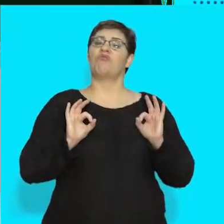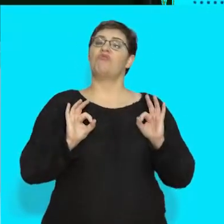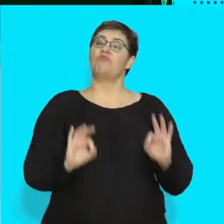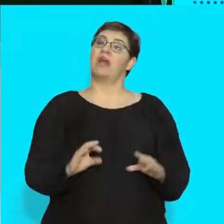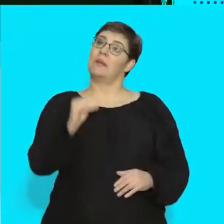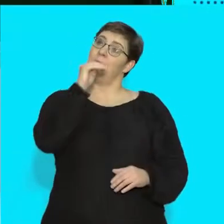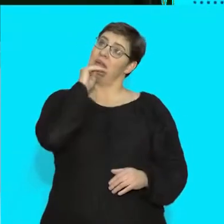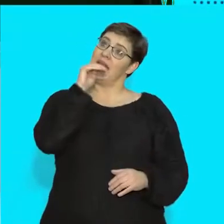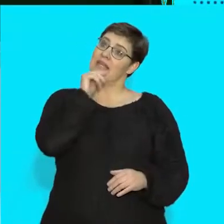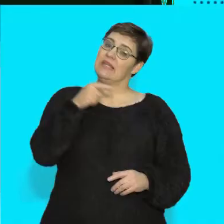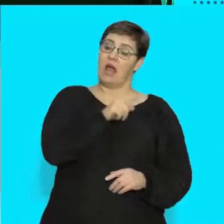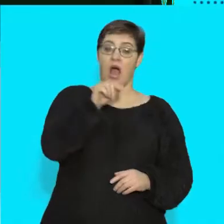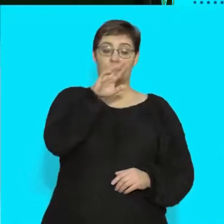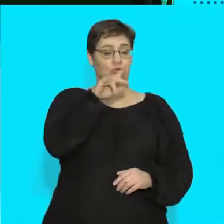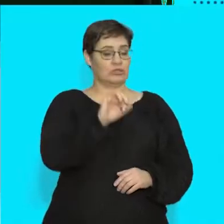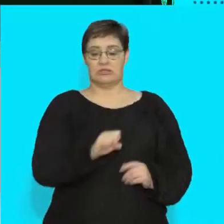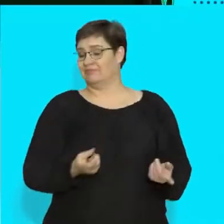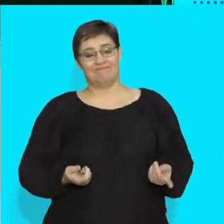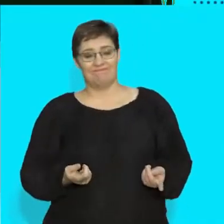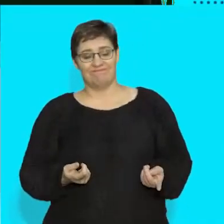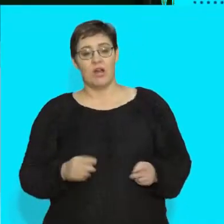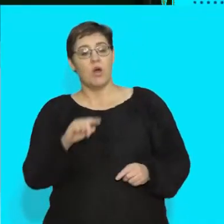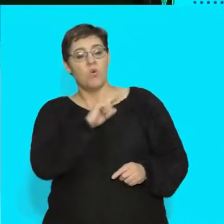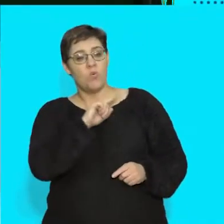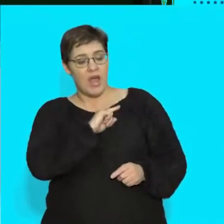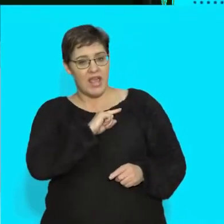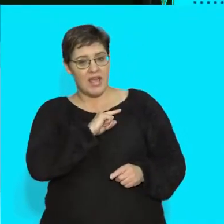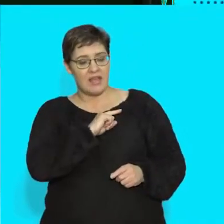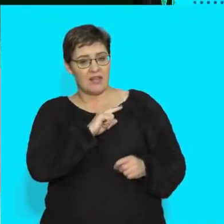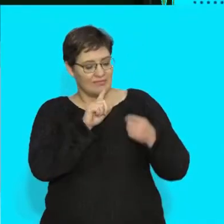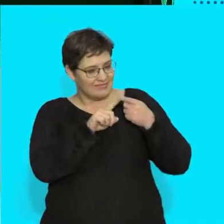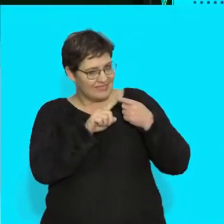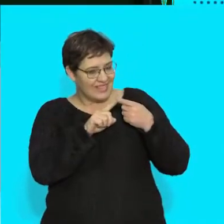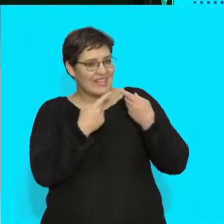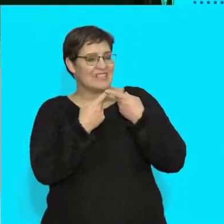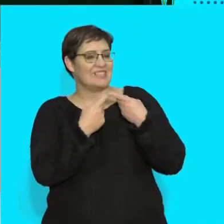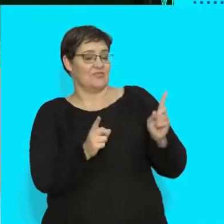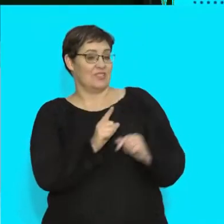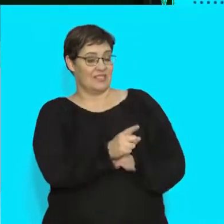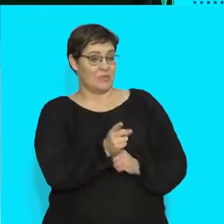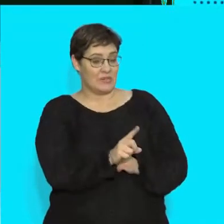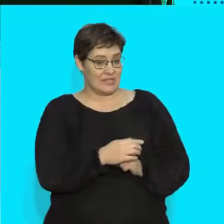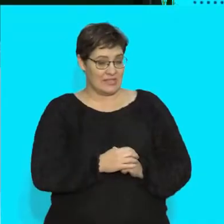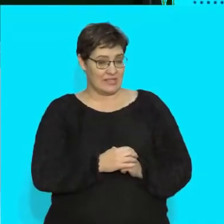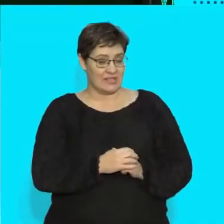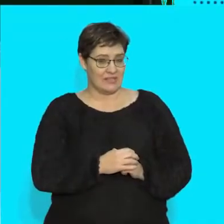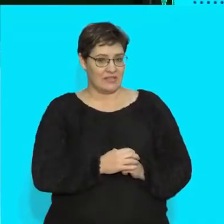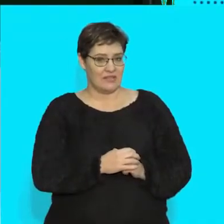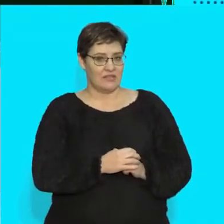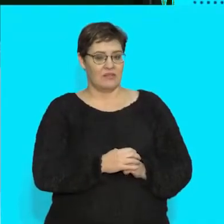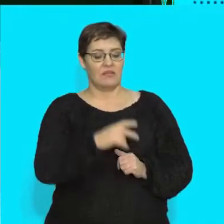correct definition of an artery because there is this one little exception to the rule, and that is